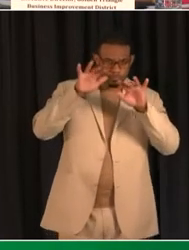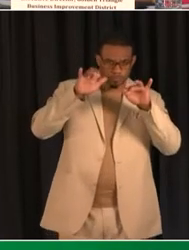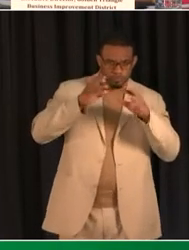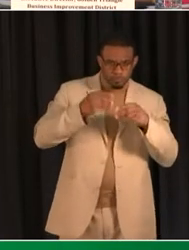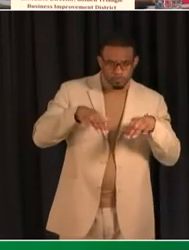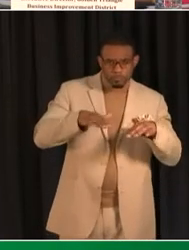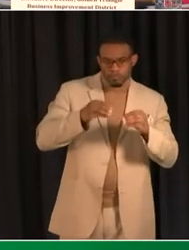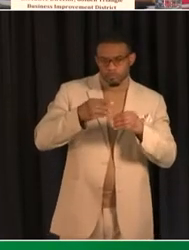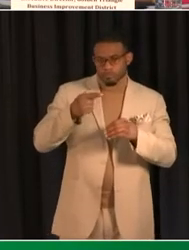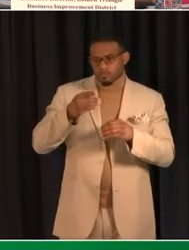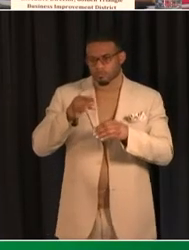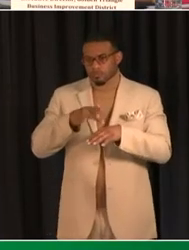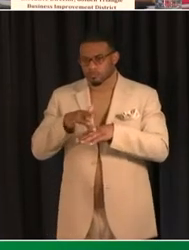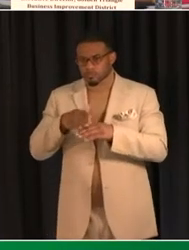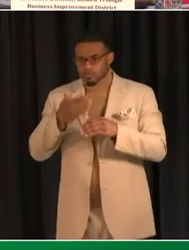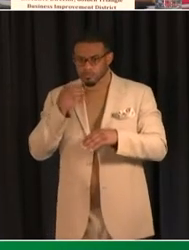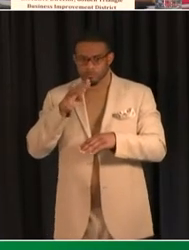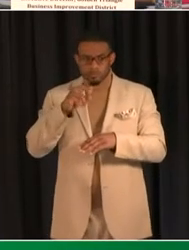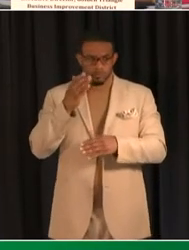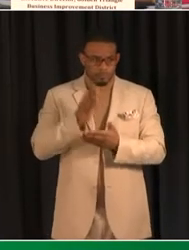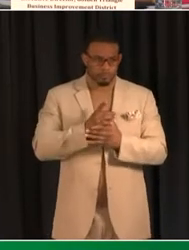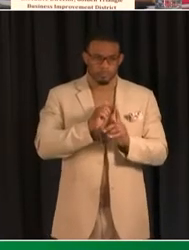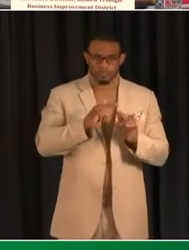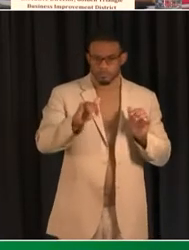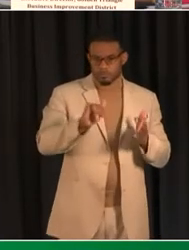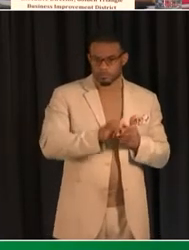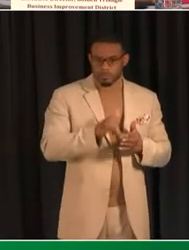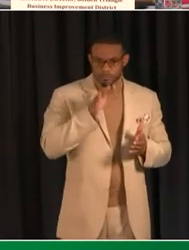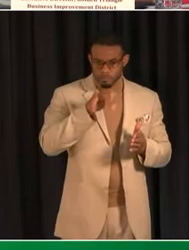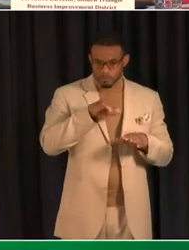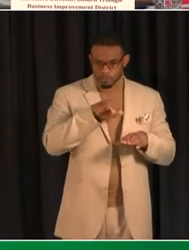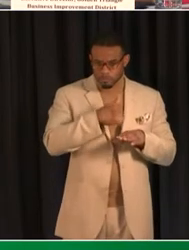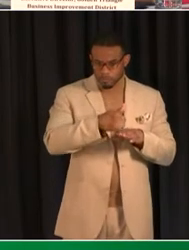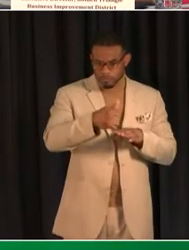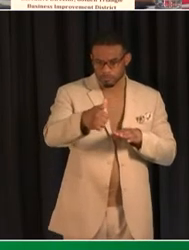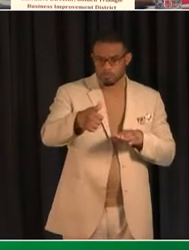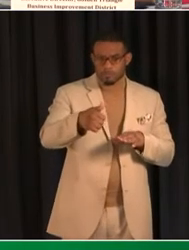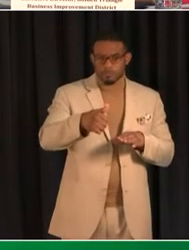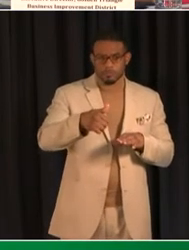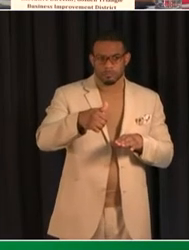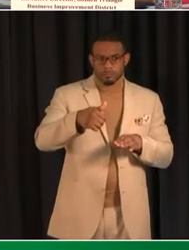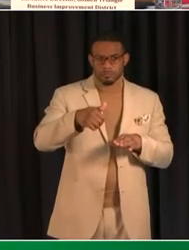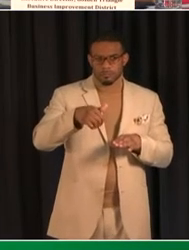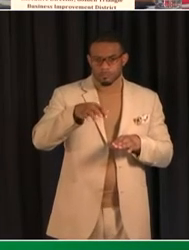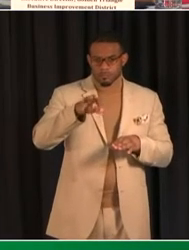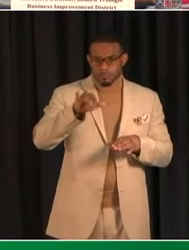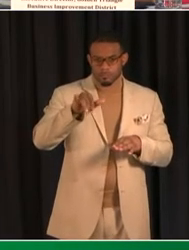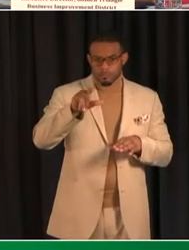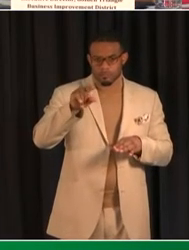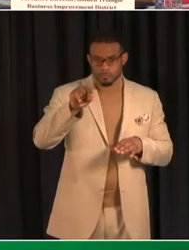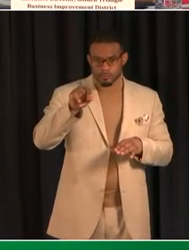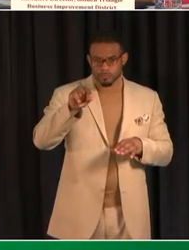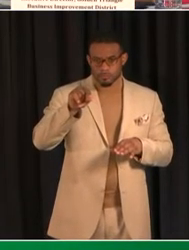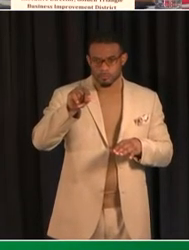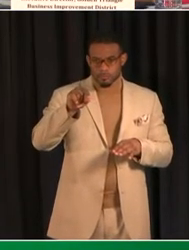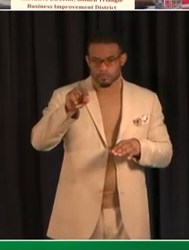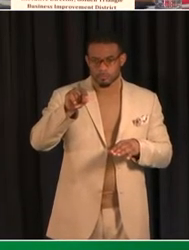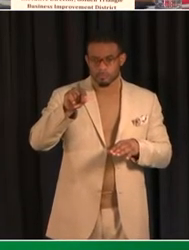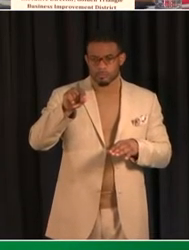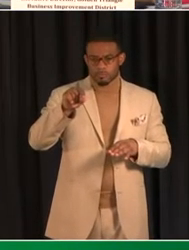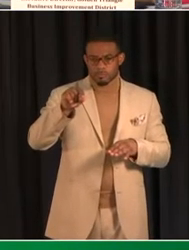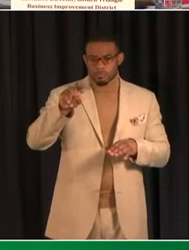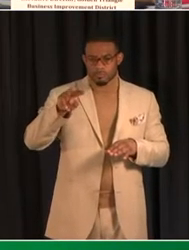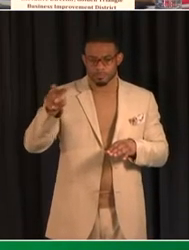more green space, better bus stops, and things like that. And they will be starting work on that in fiscal year